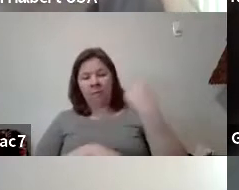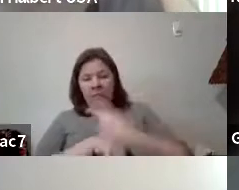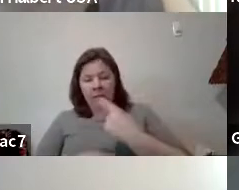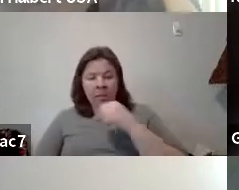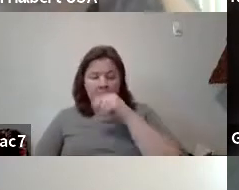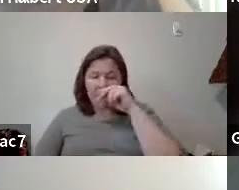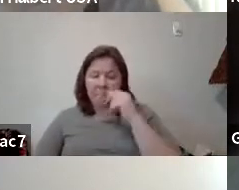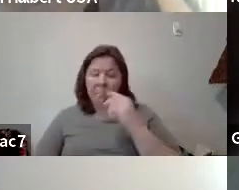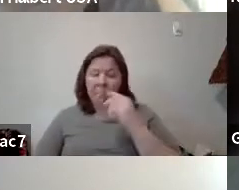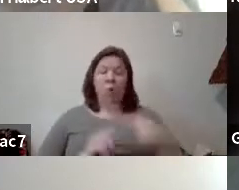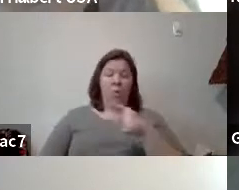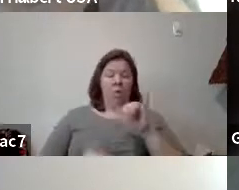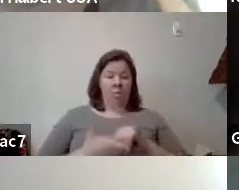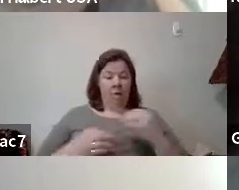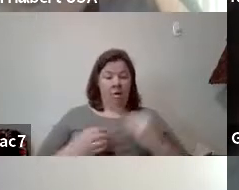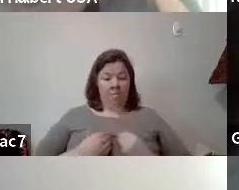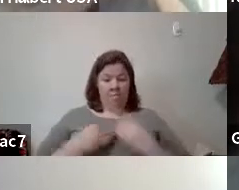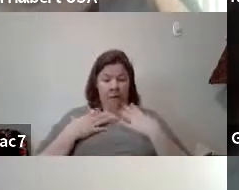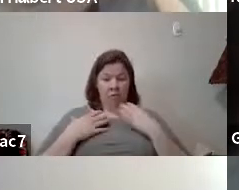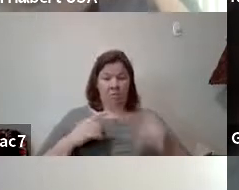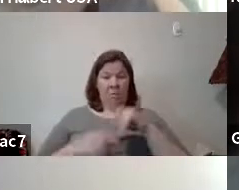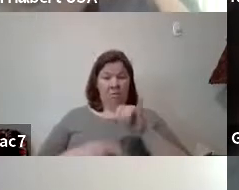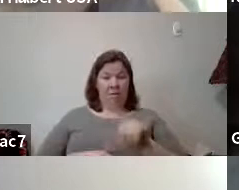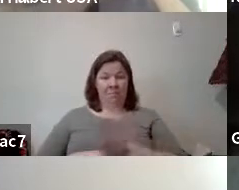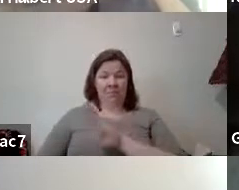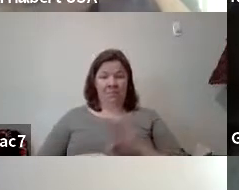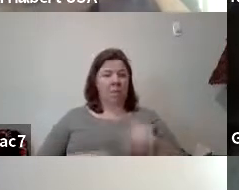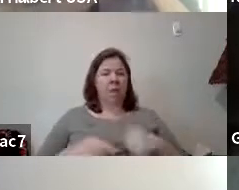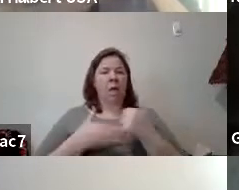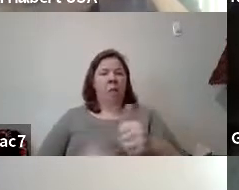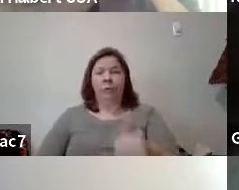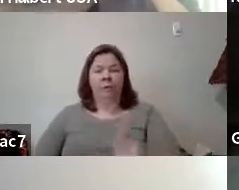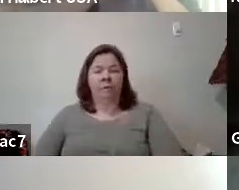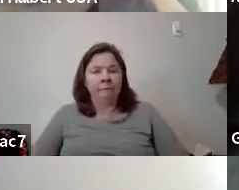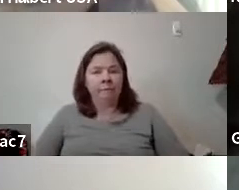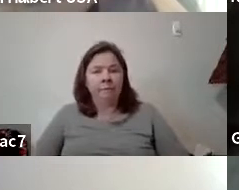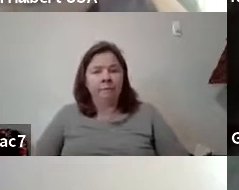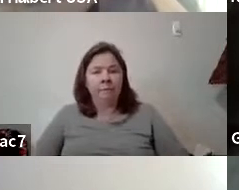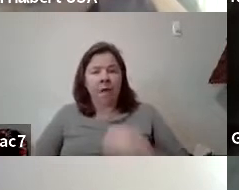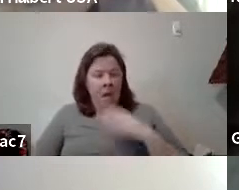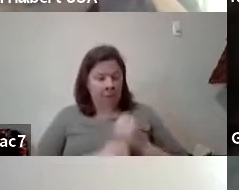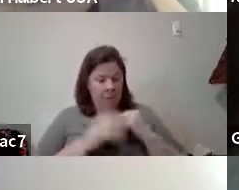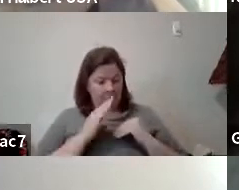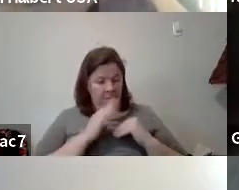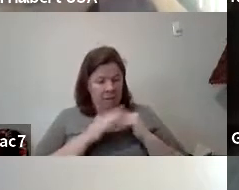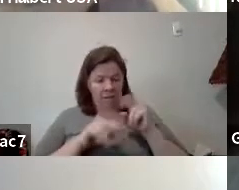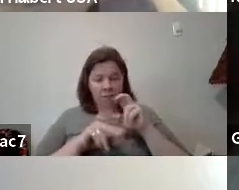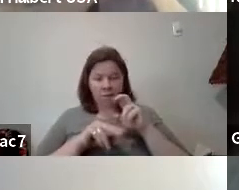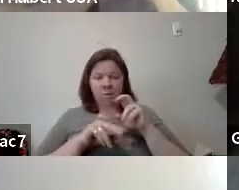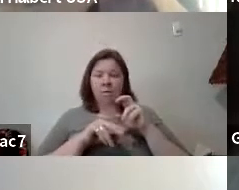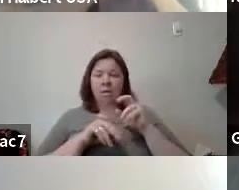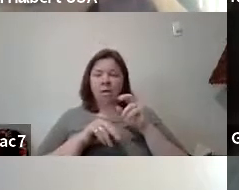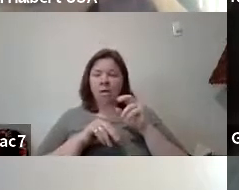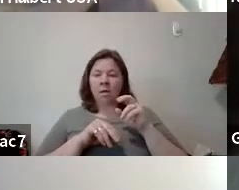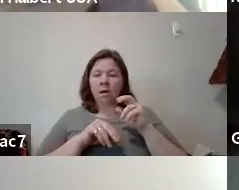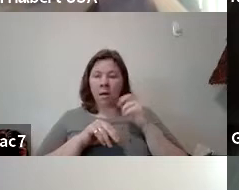when you are this passionate about a business, you can't help yourself. I'm getting minimal sleep, but I'm trying to work it out